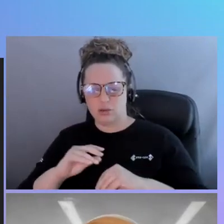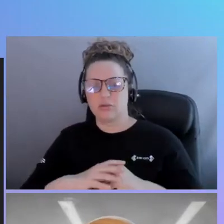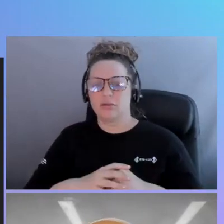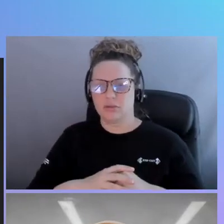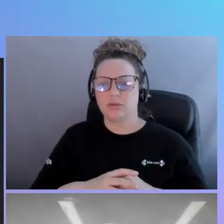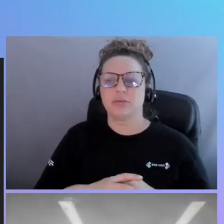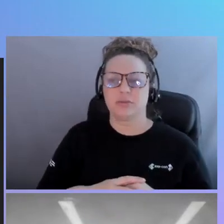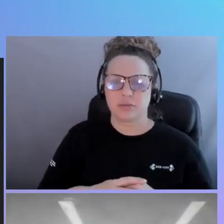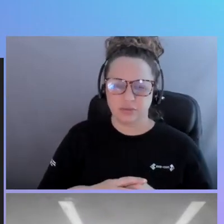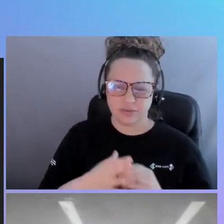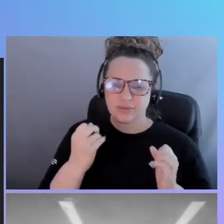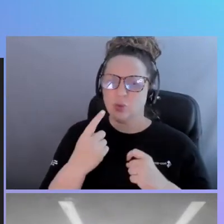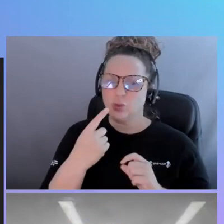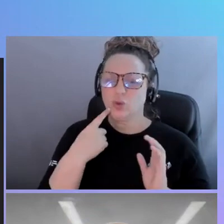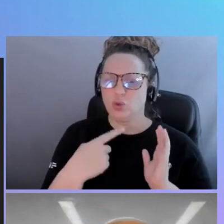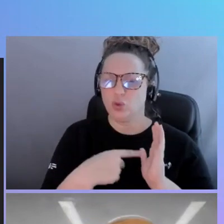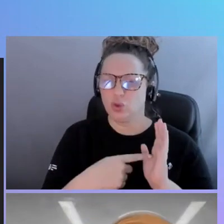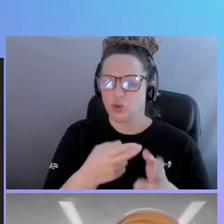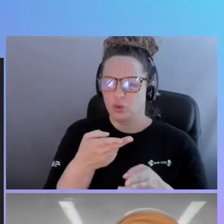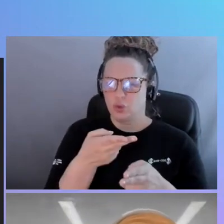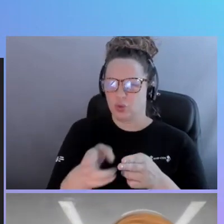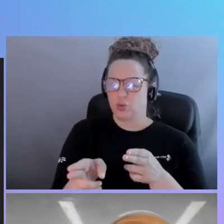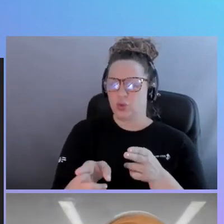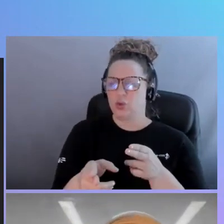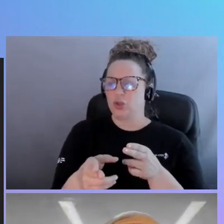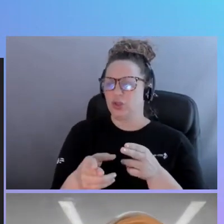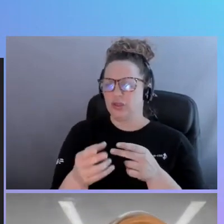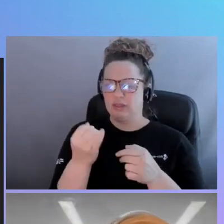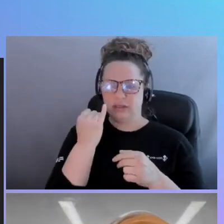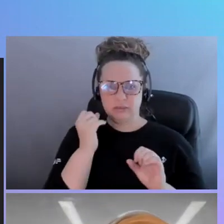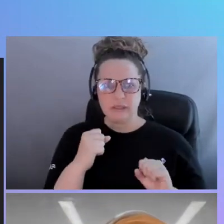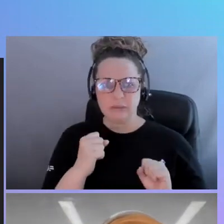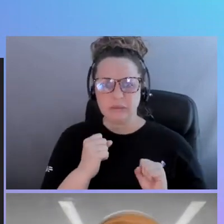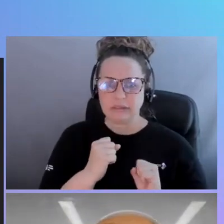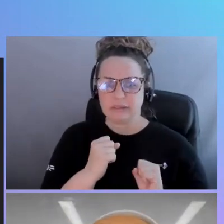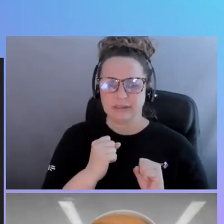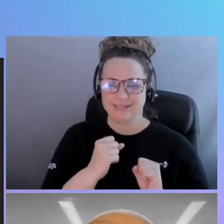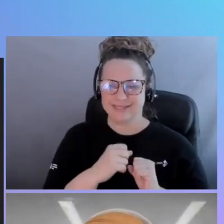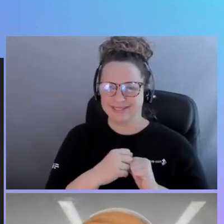So I just want to show a quick thing, if possible. Let's see.